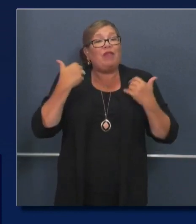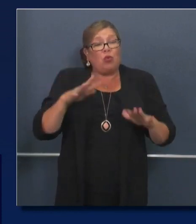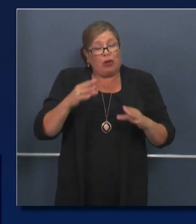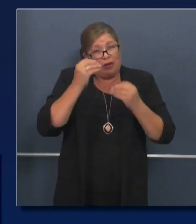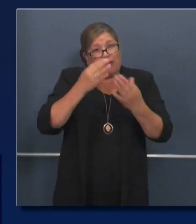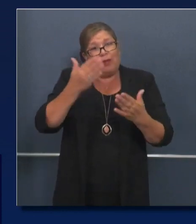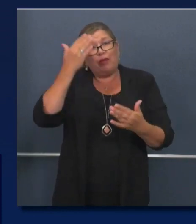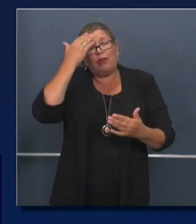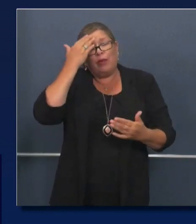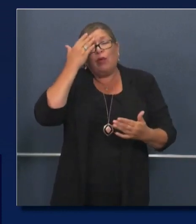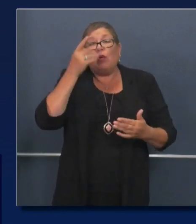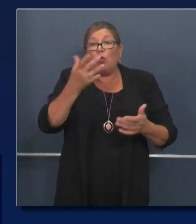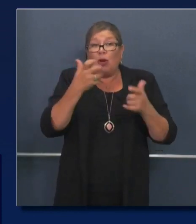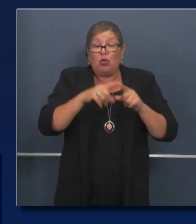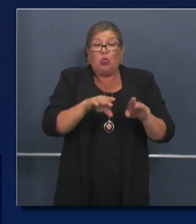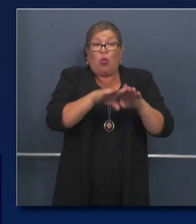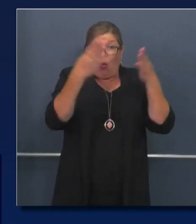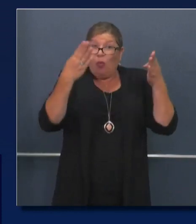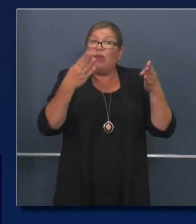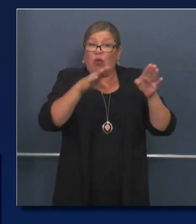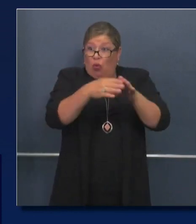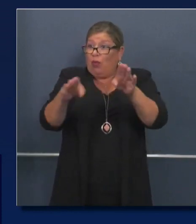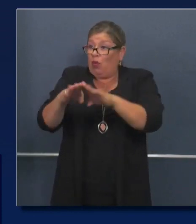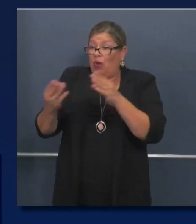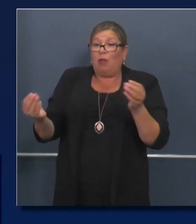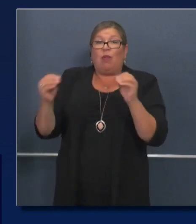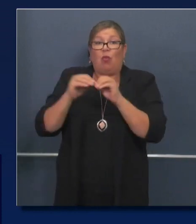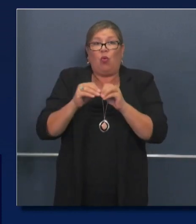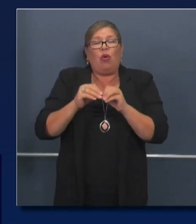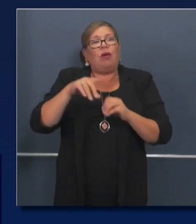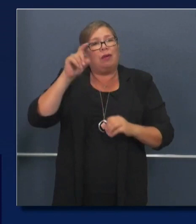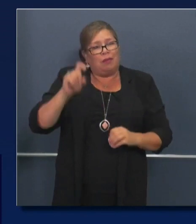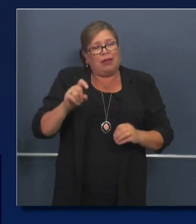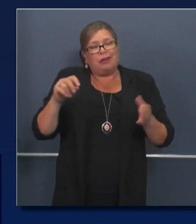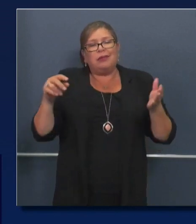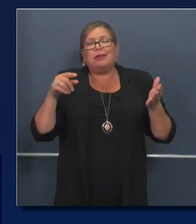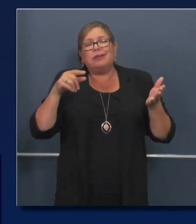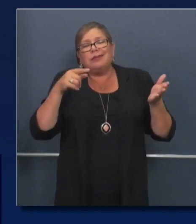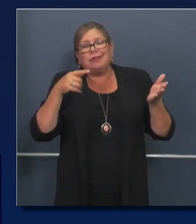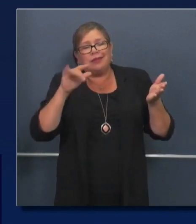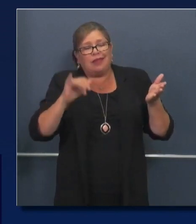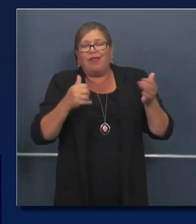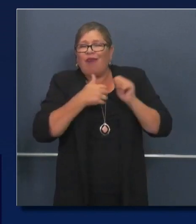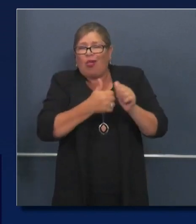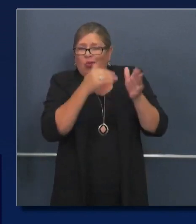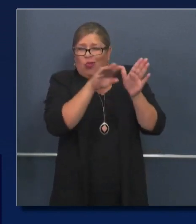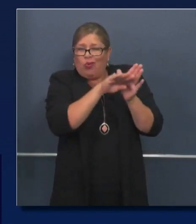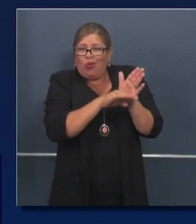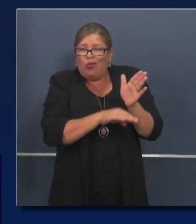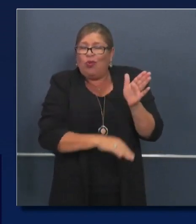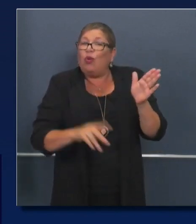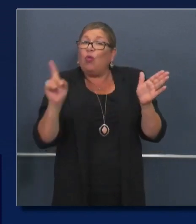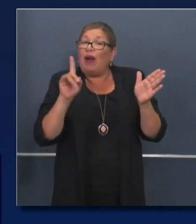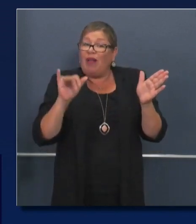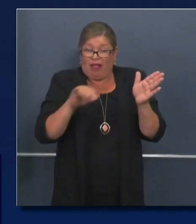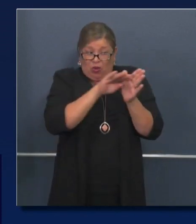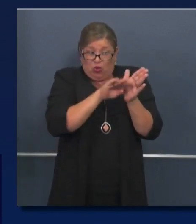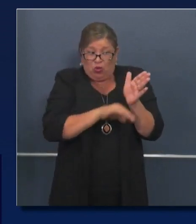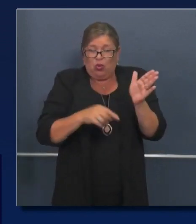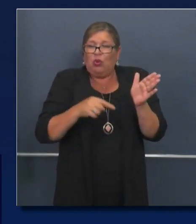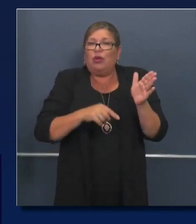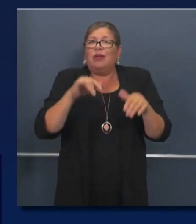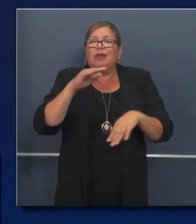website, covid19.ca.gov, and we actively monitor those plans. And when there are issues,